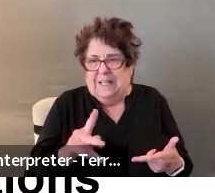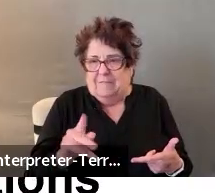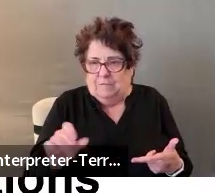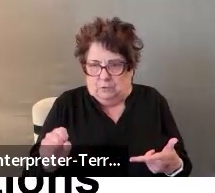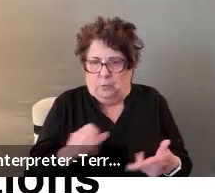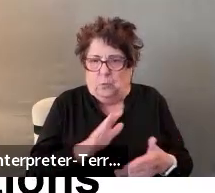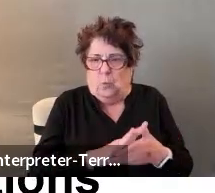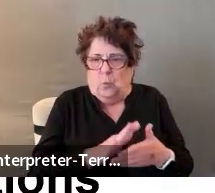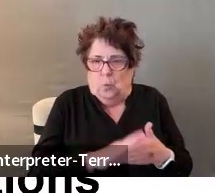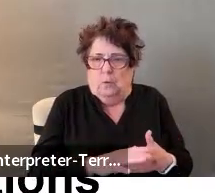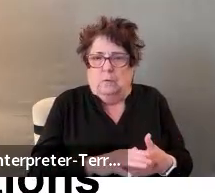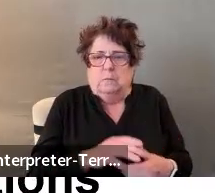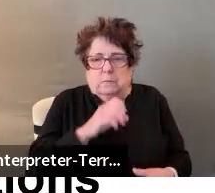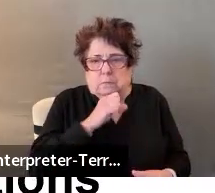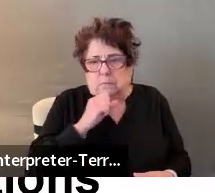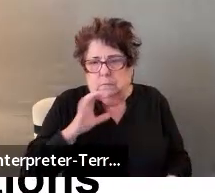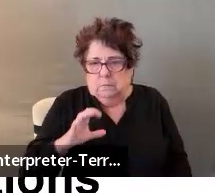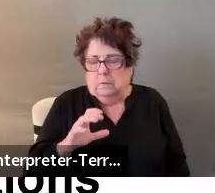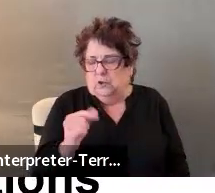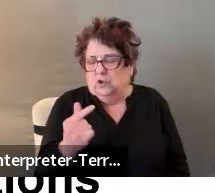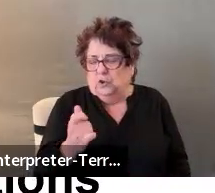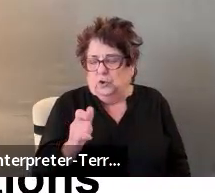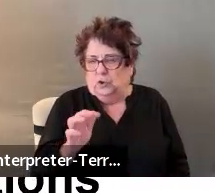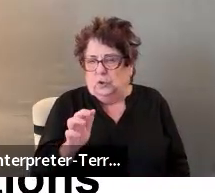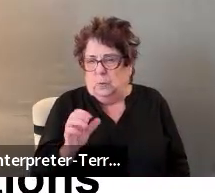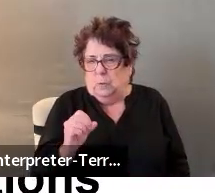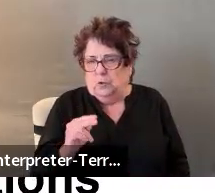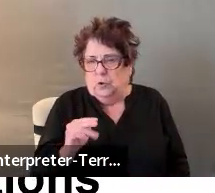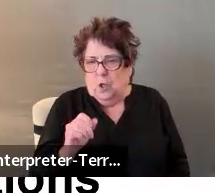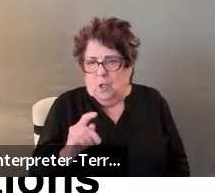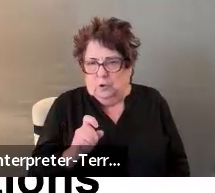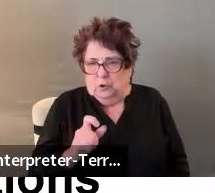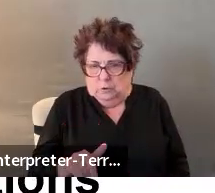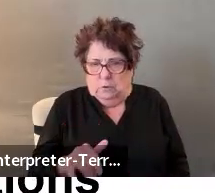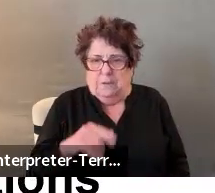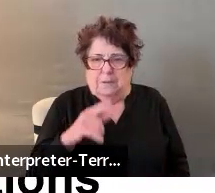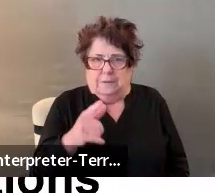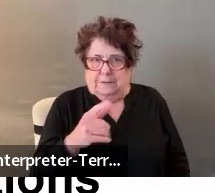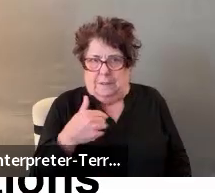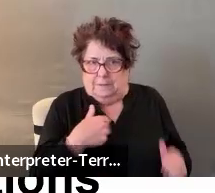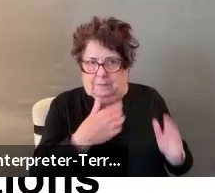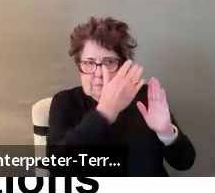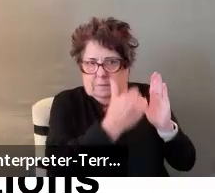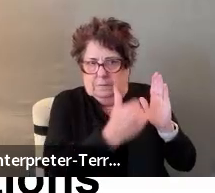This slide contains a list of resources mentioned in this video and contact